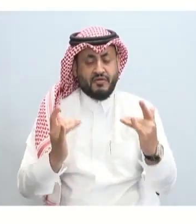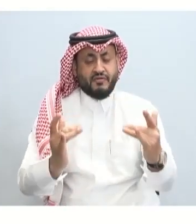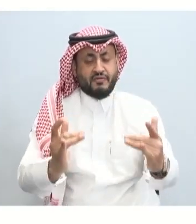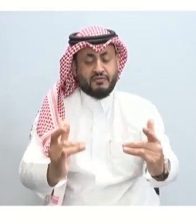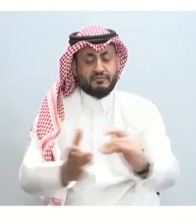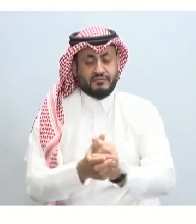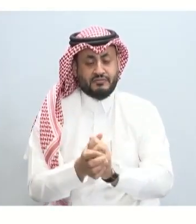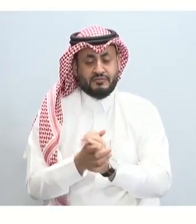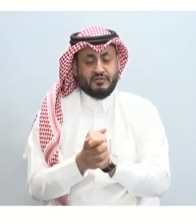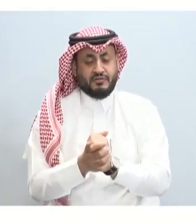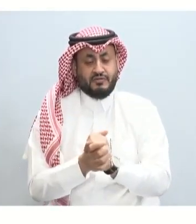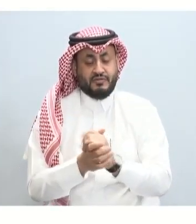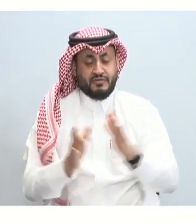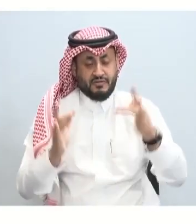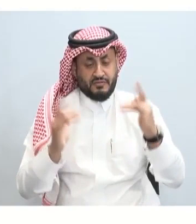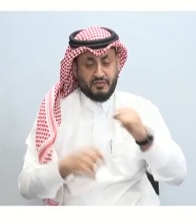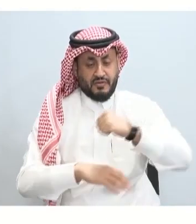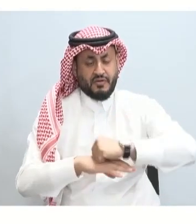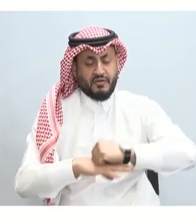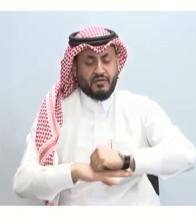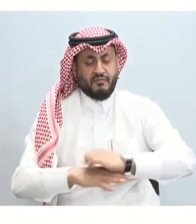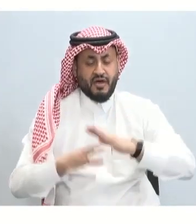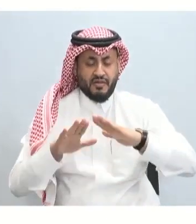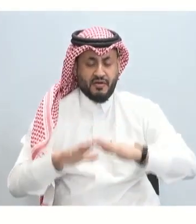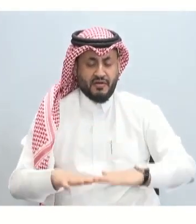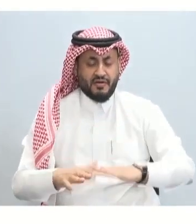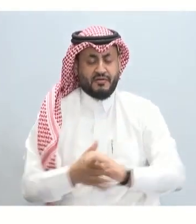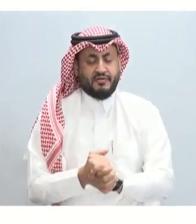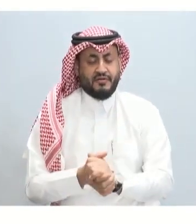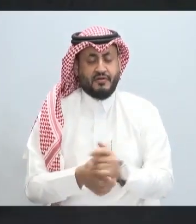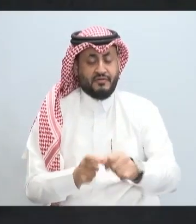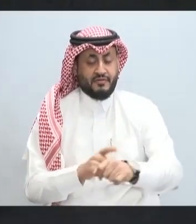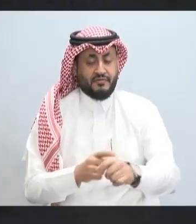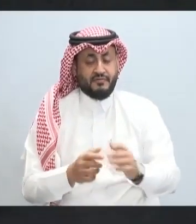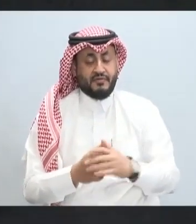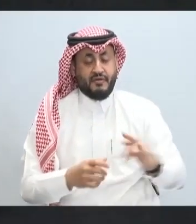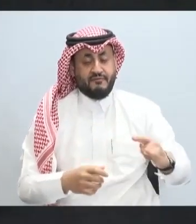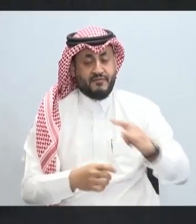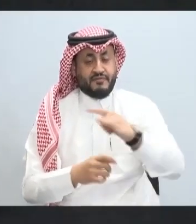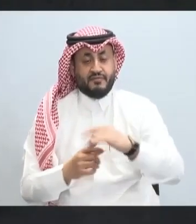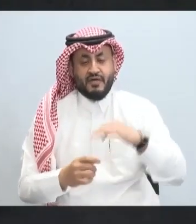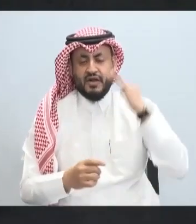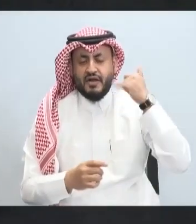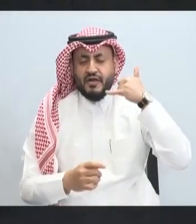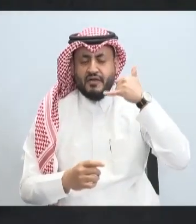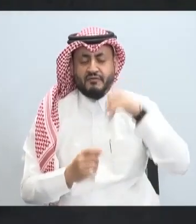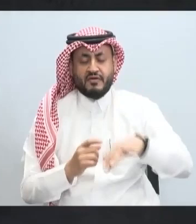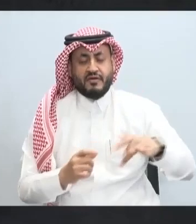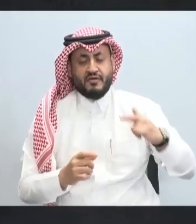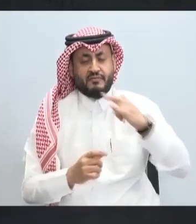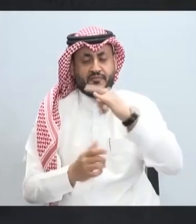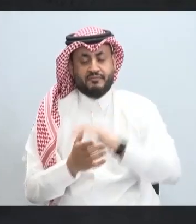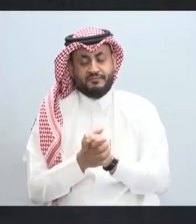both sides and you sit and relax in this area until they call you to board the